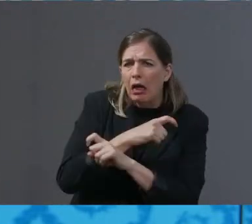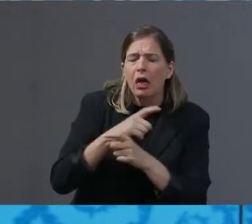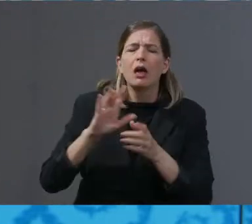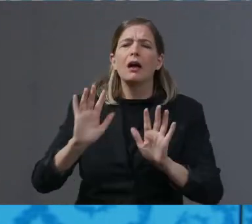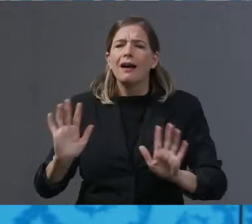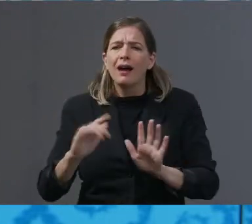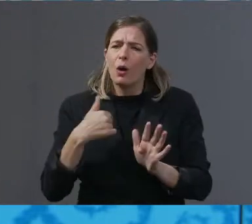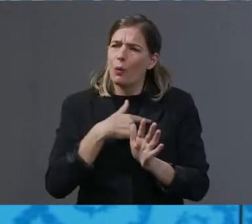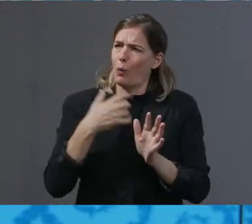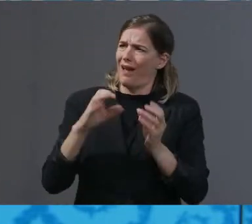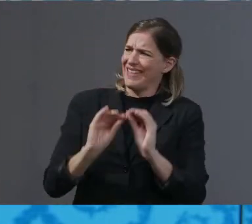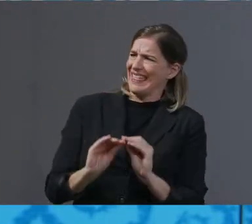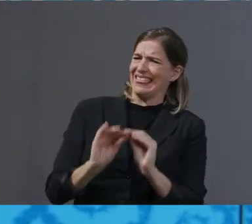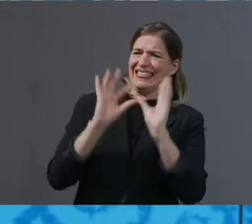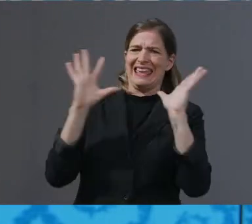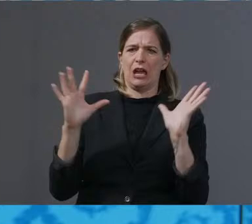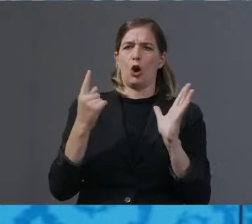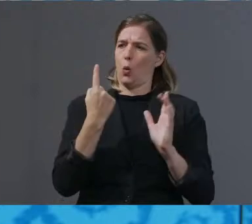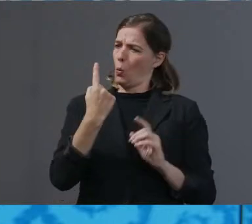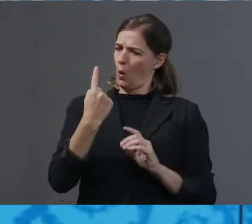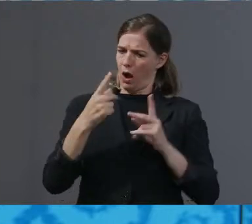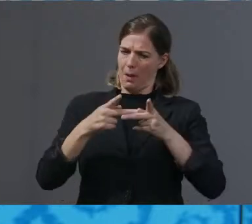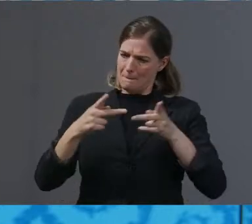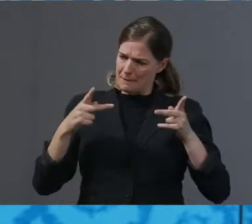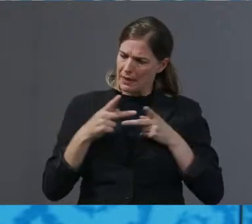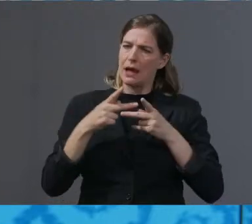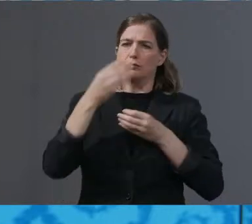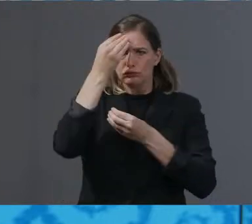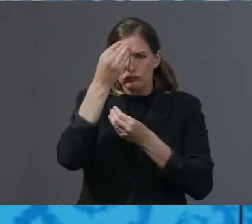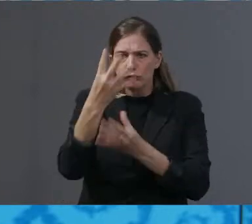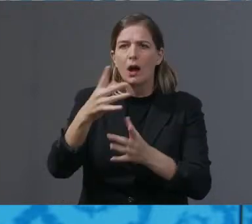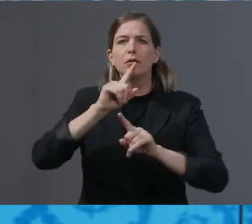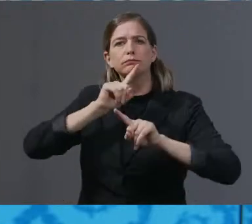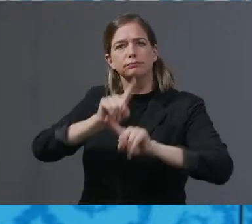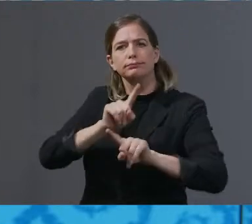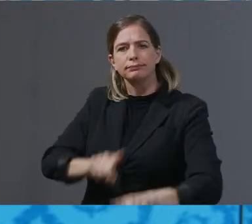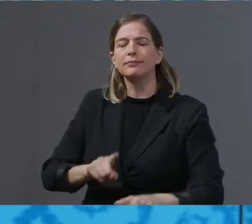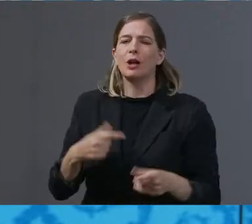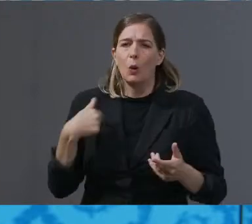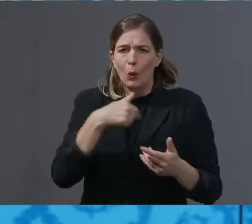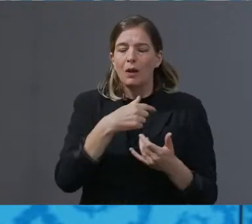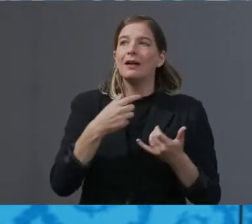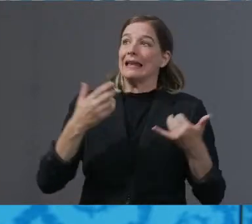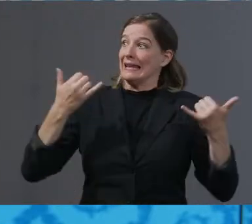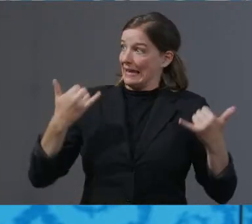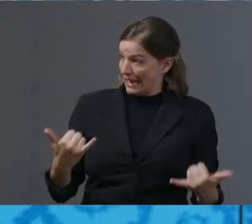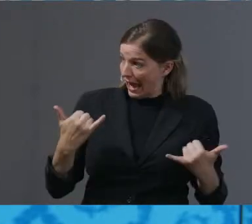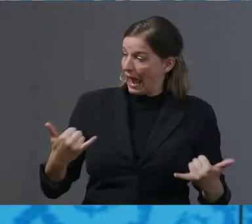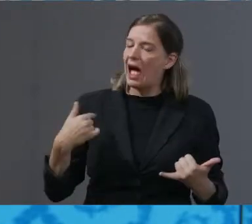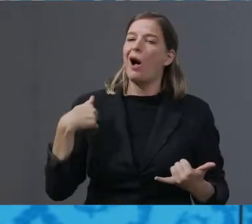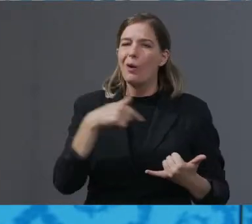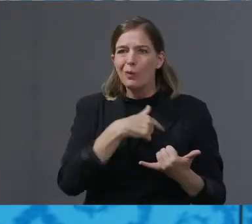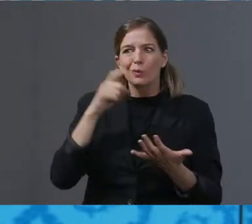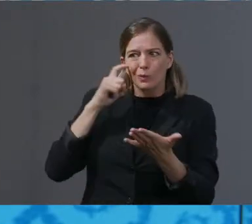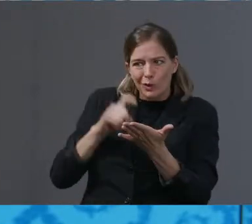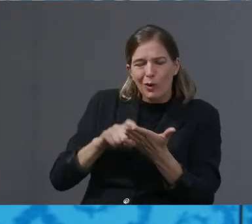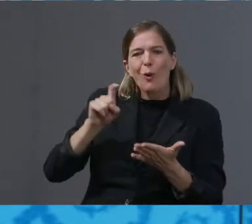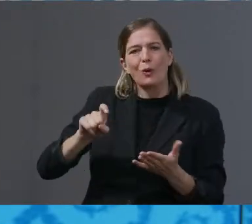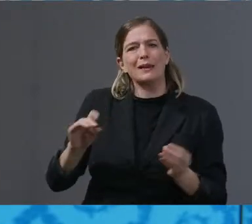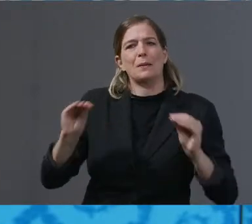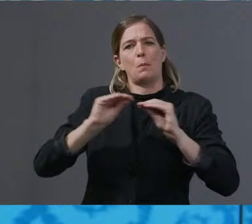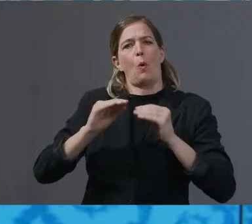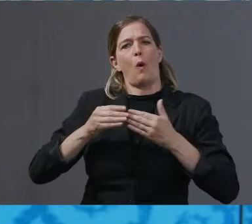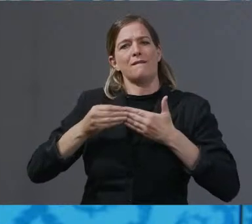this issue, we needed more flexibility. And the flexibility is going to be given to the mayors. I want to thank